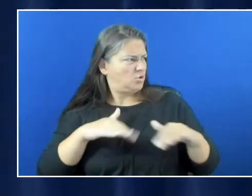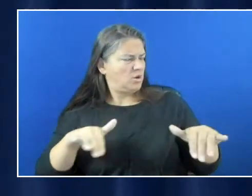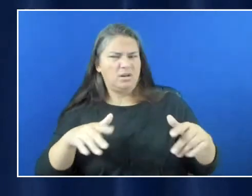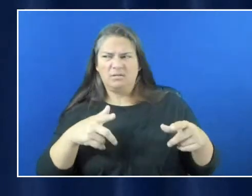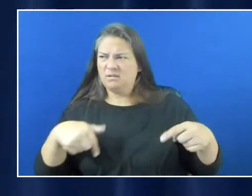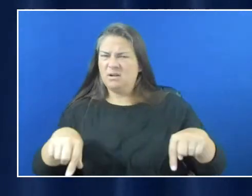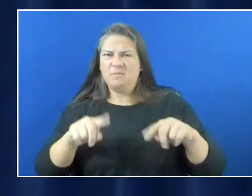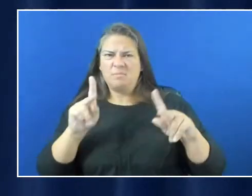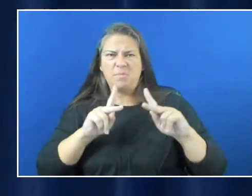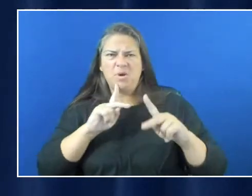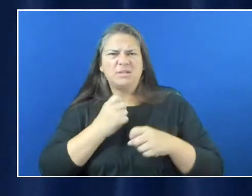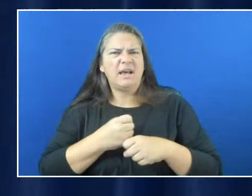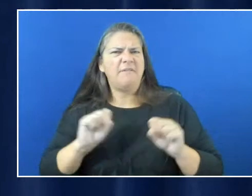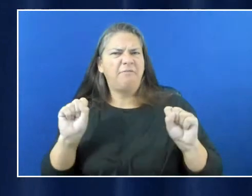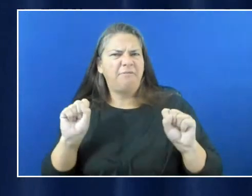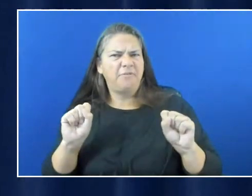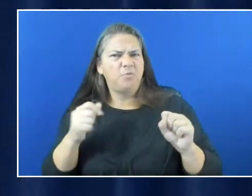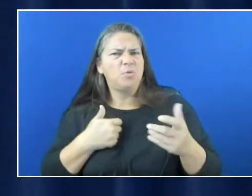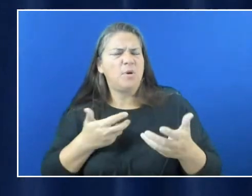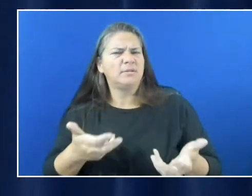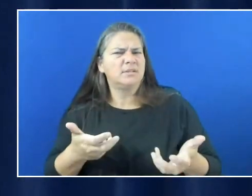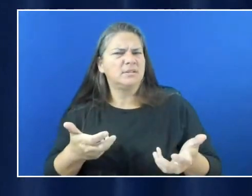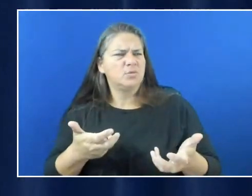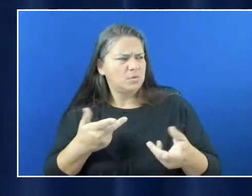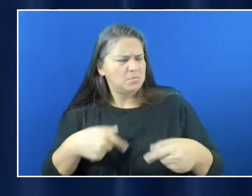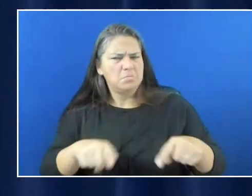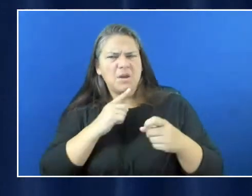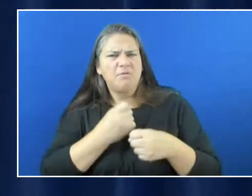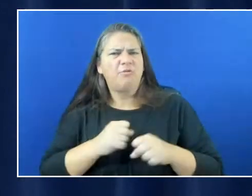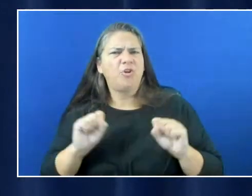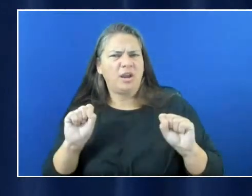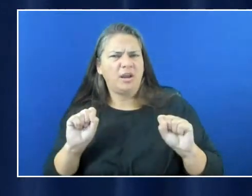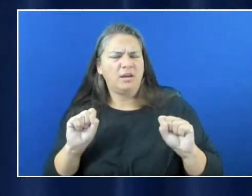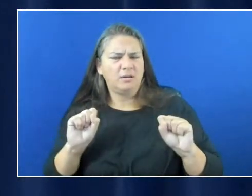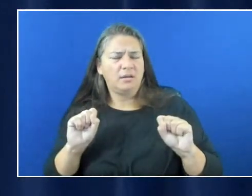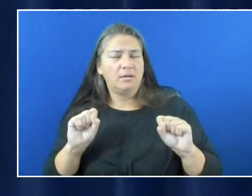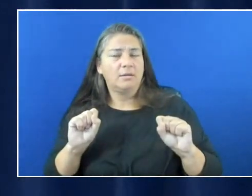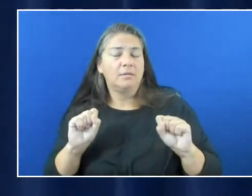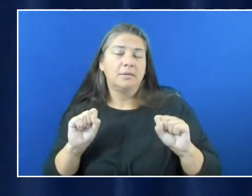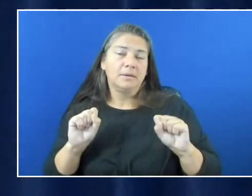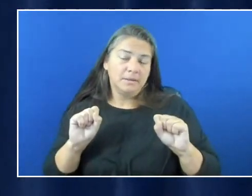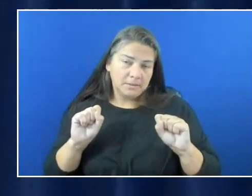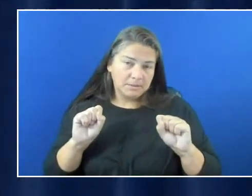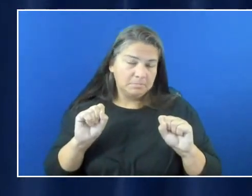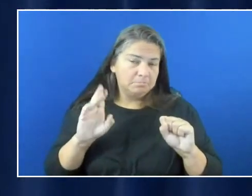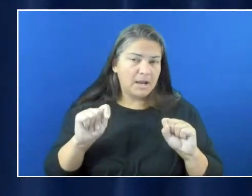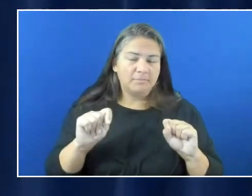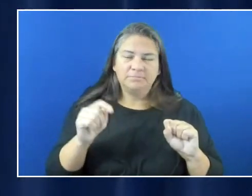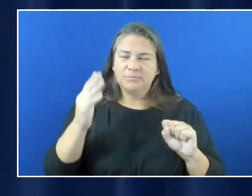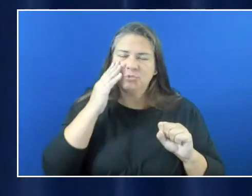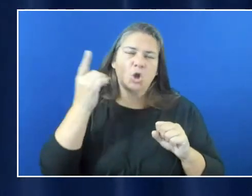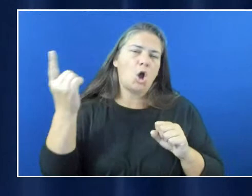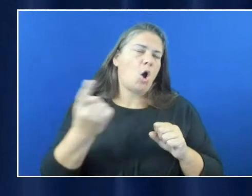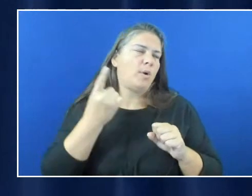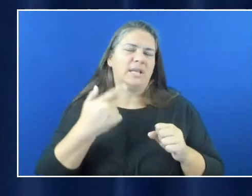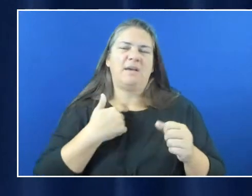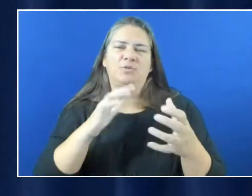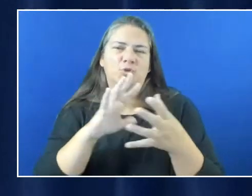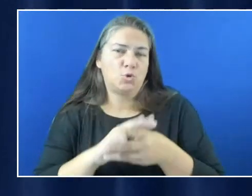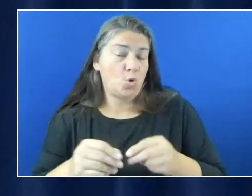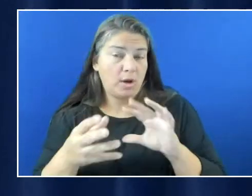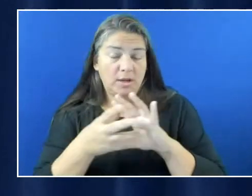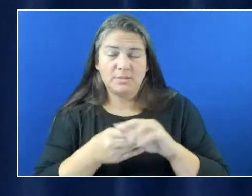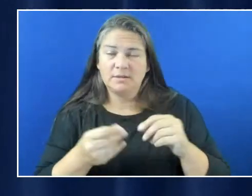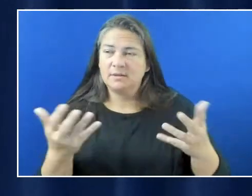can live more freely. Of course, there is always a story to tell about the bravery and